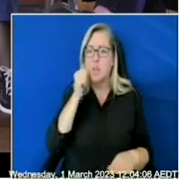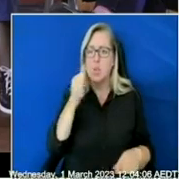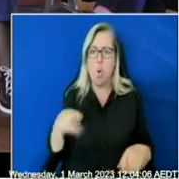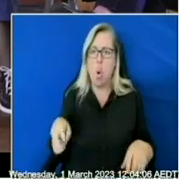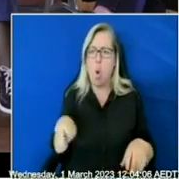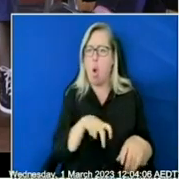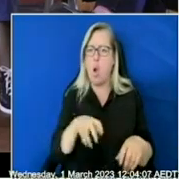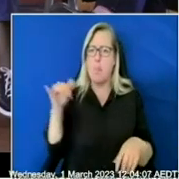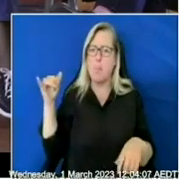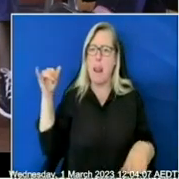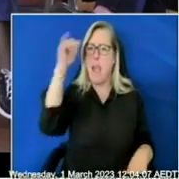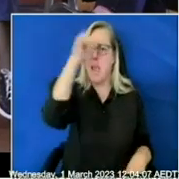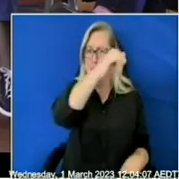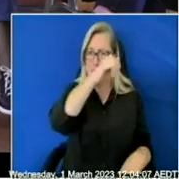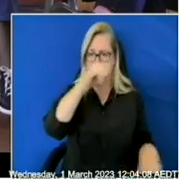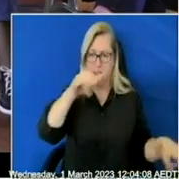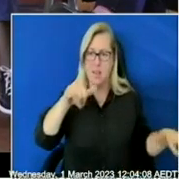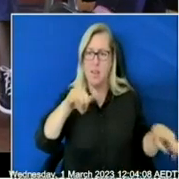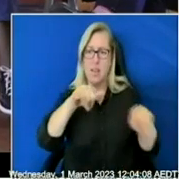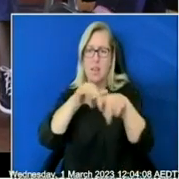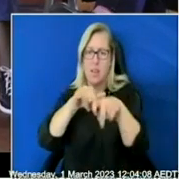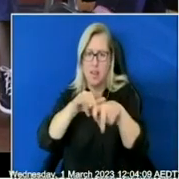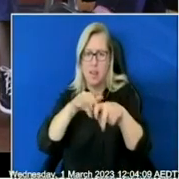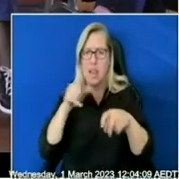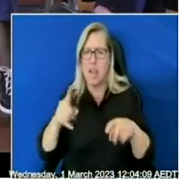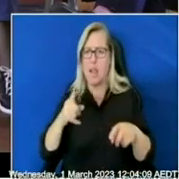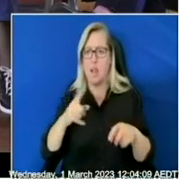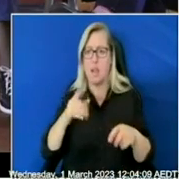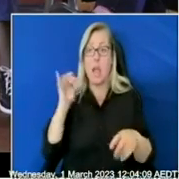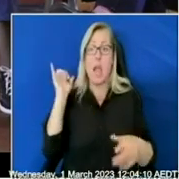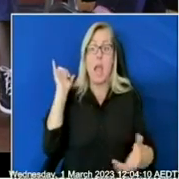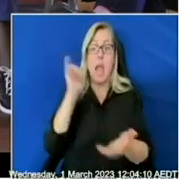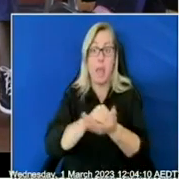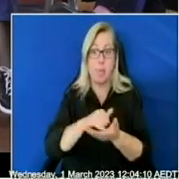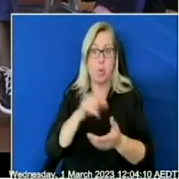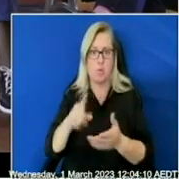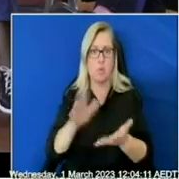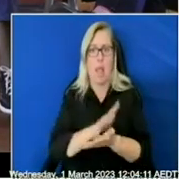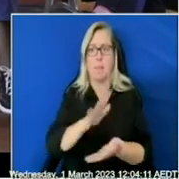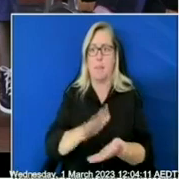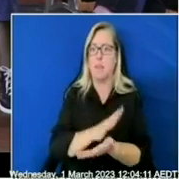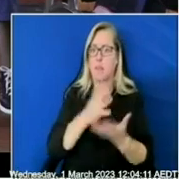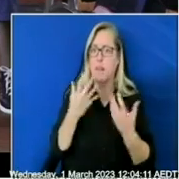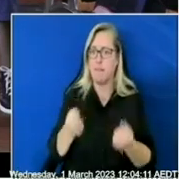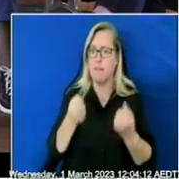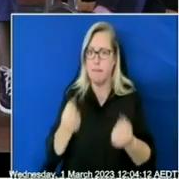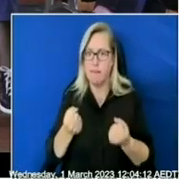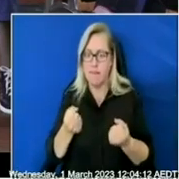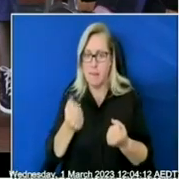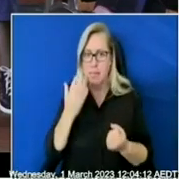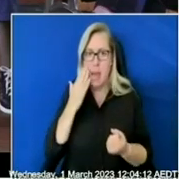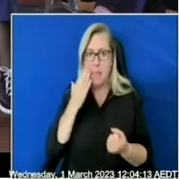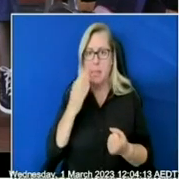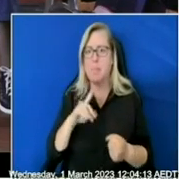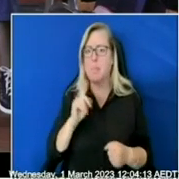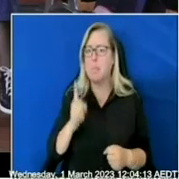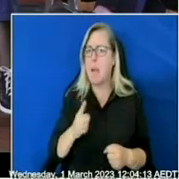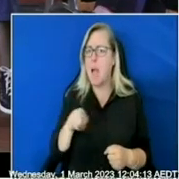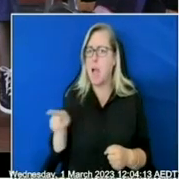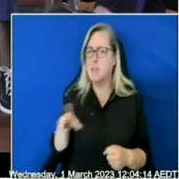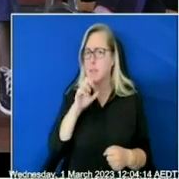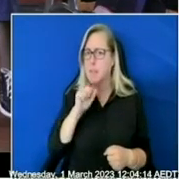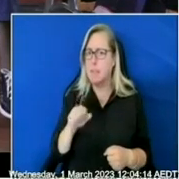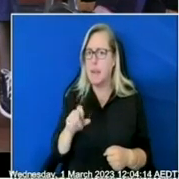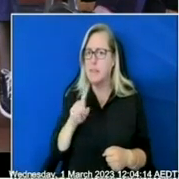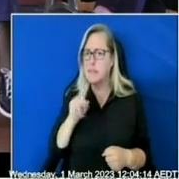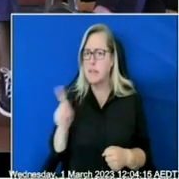from the airport, she was really happy to be doing this. Mm. But this fella said to Mum, who was sitting on the plane, he said, are you going